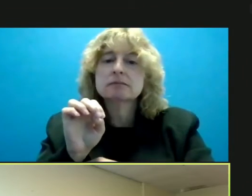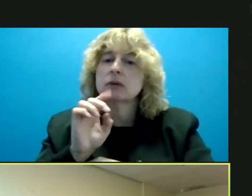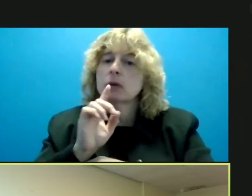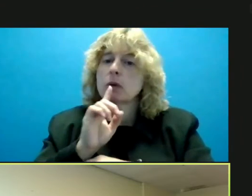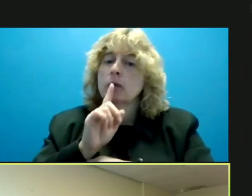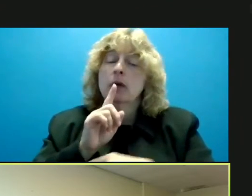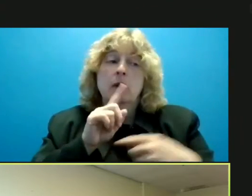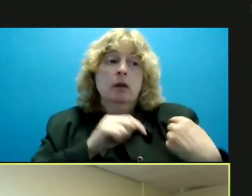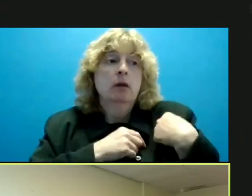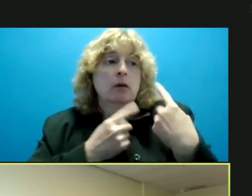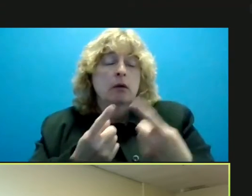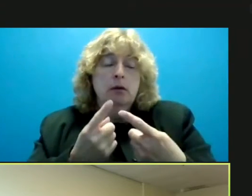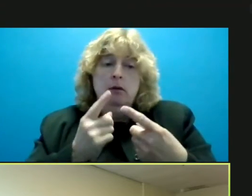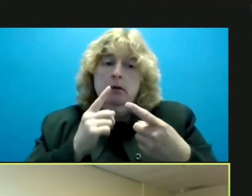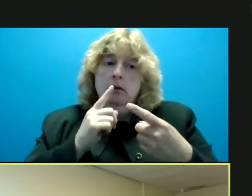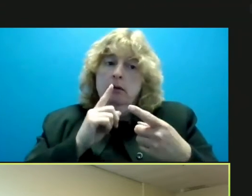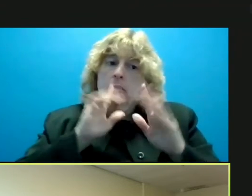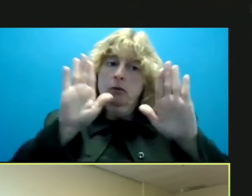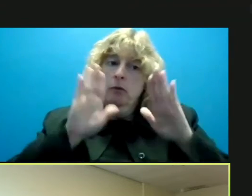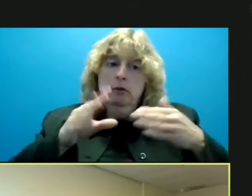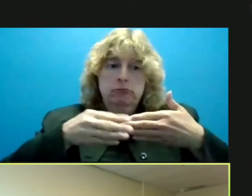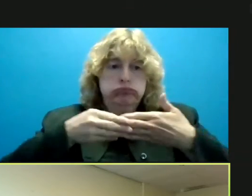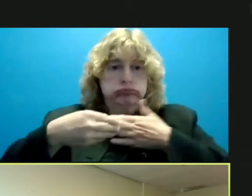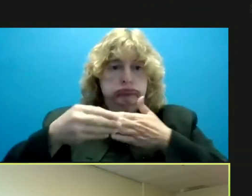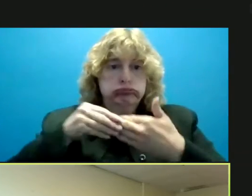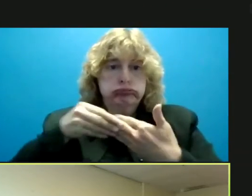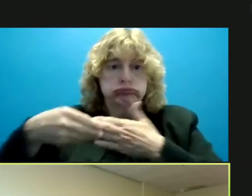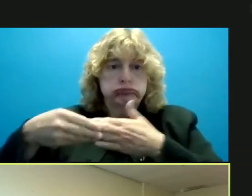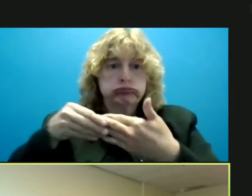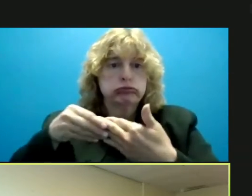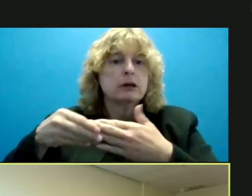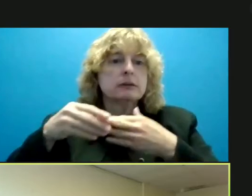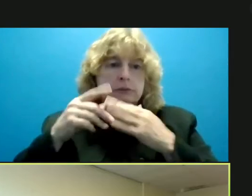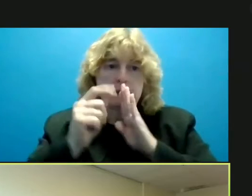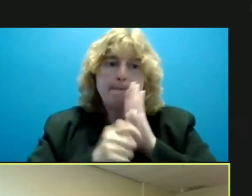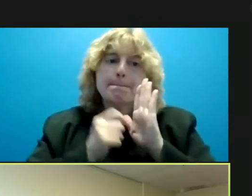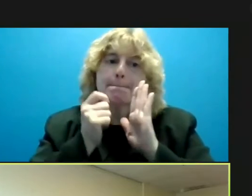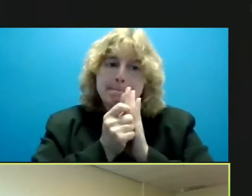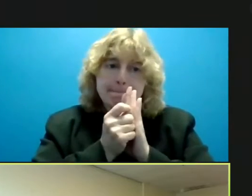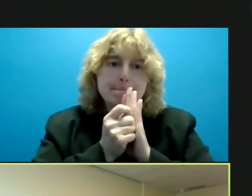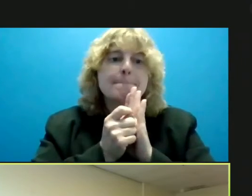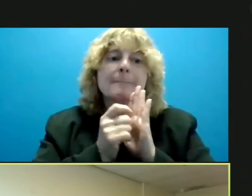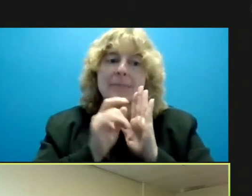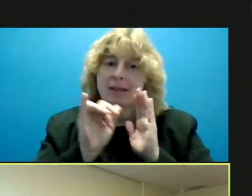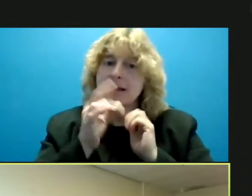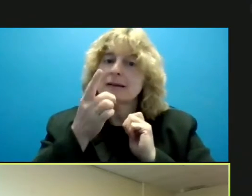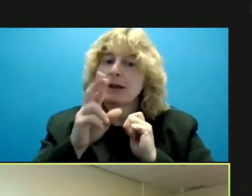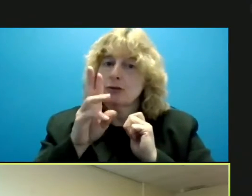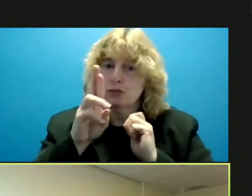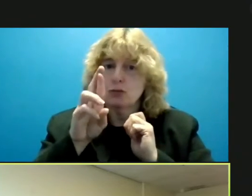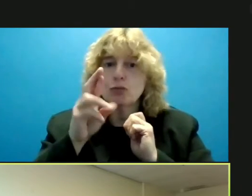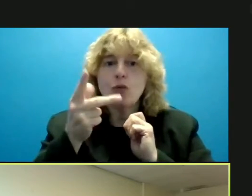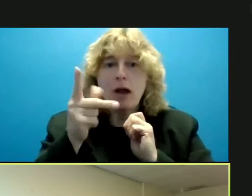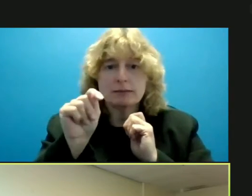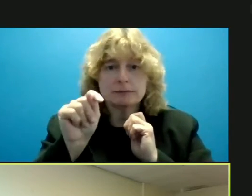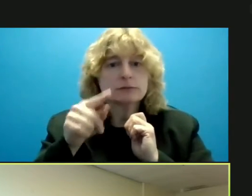As Dr. Wright knows, the rules change on a regular basis almost weekly over this past year in